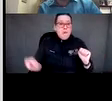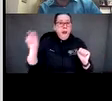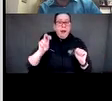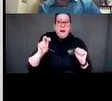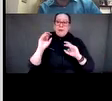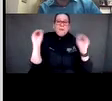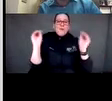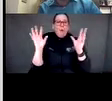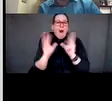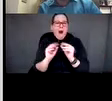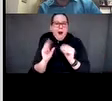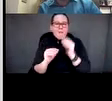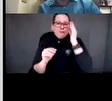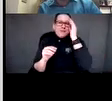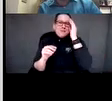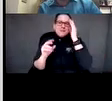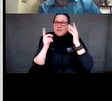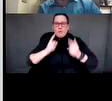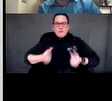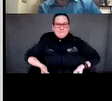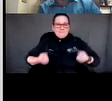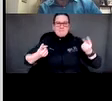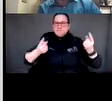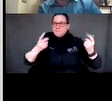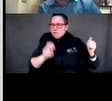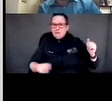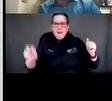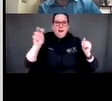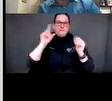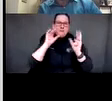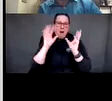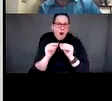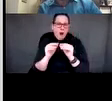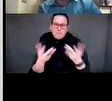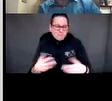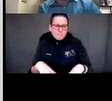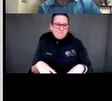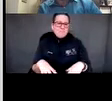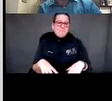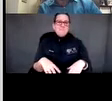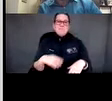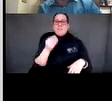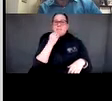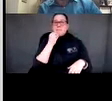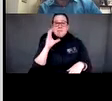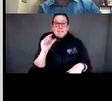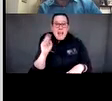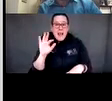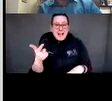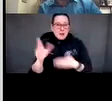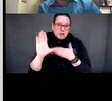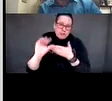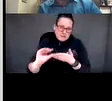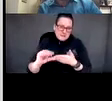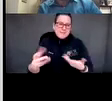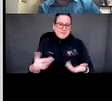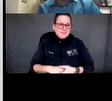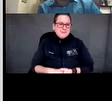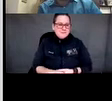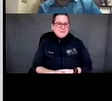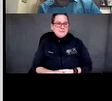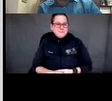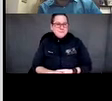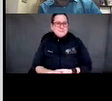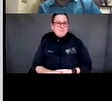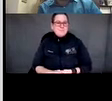No travel expense, no conference expense. Lots of decreases in the catering line item as well. And then